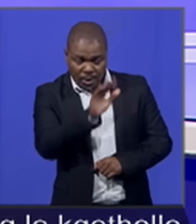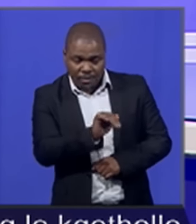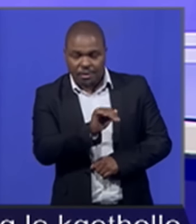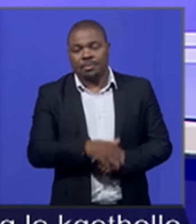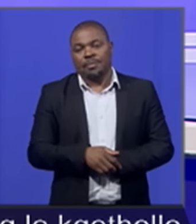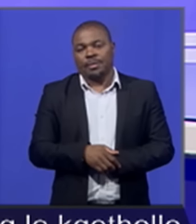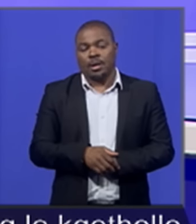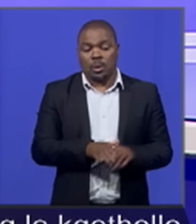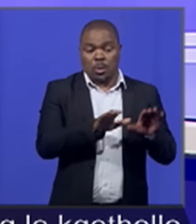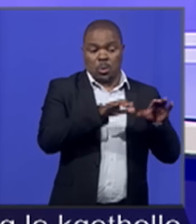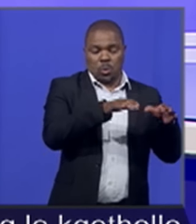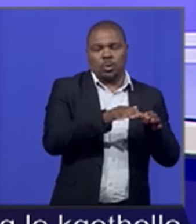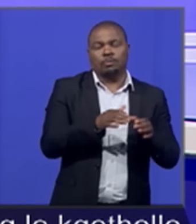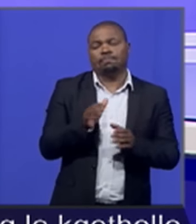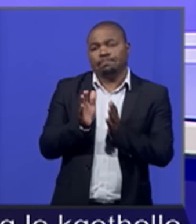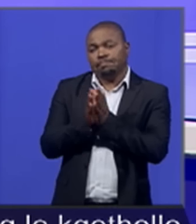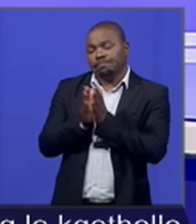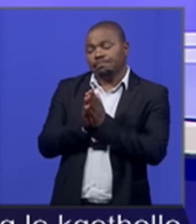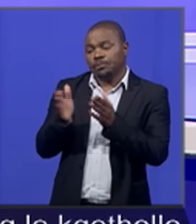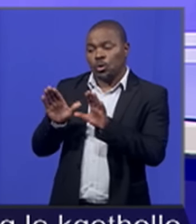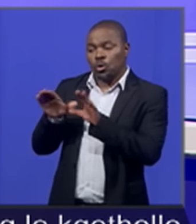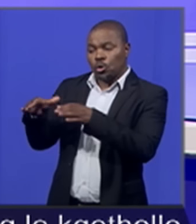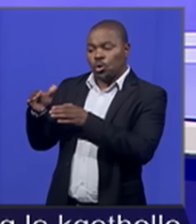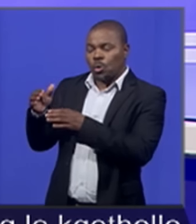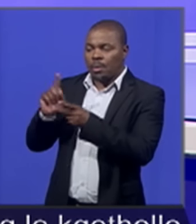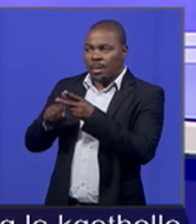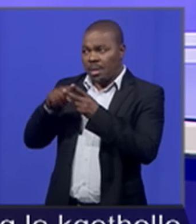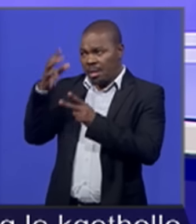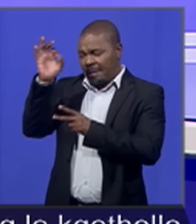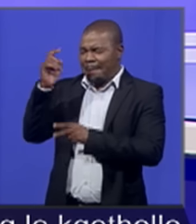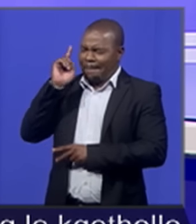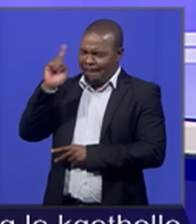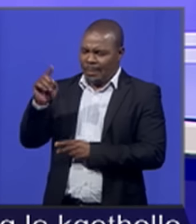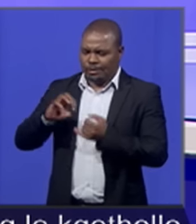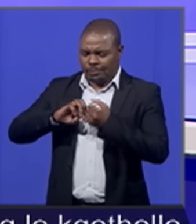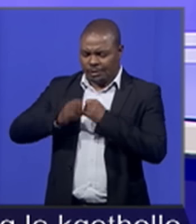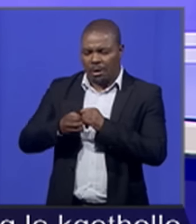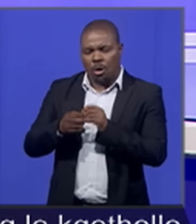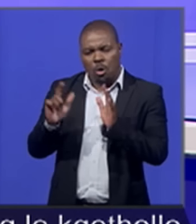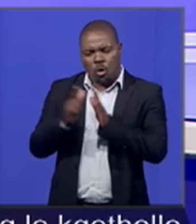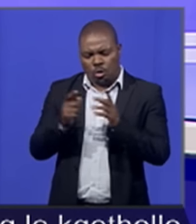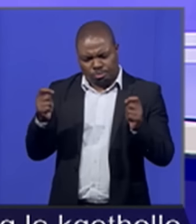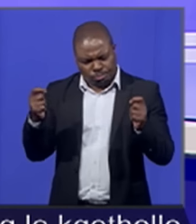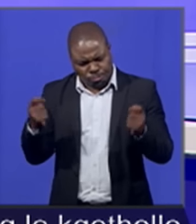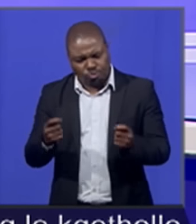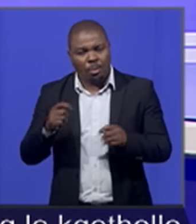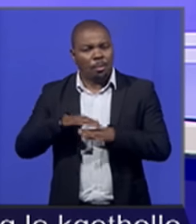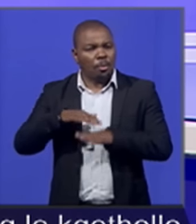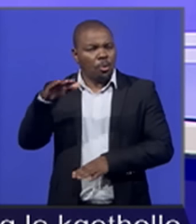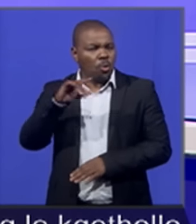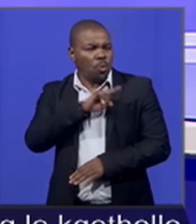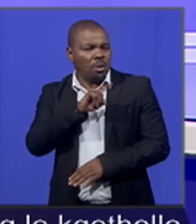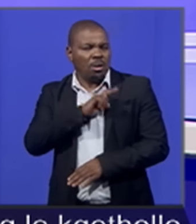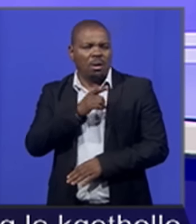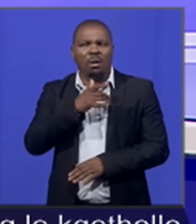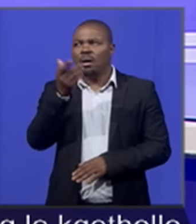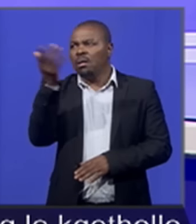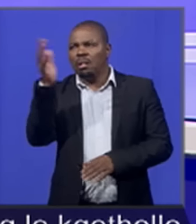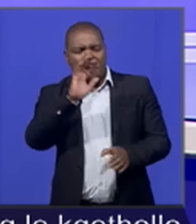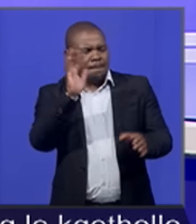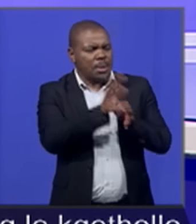Borwa. Mokgatlo o ipileditše go Komishene le mmušo go matlafatša melao go seo ba se bitša go ditlhaselo tša batho